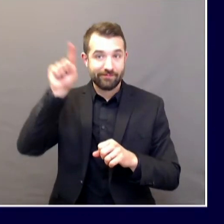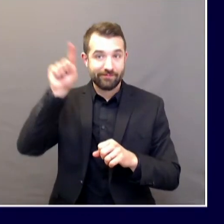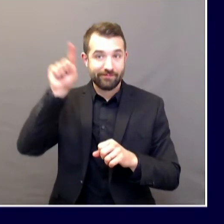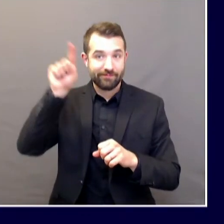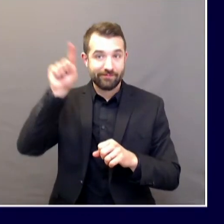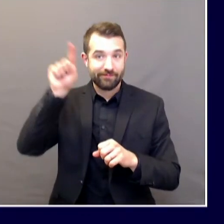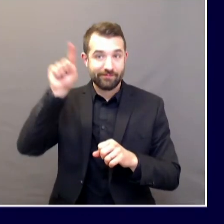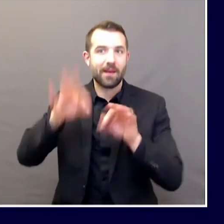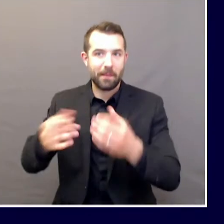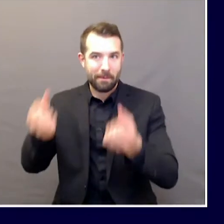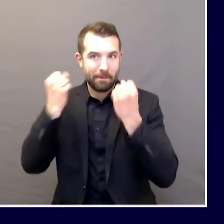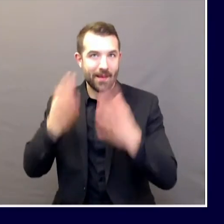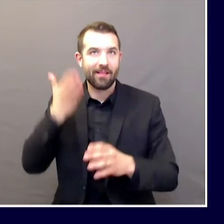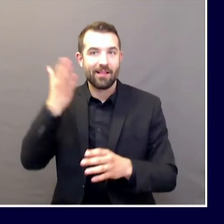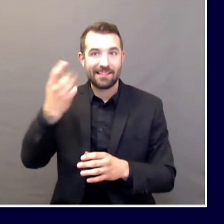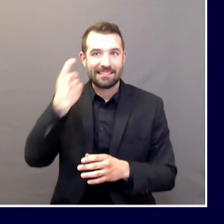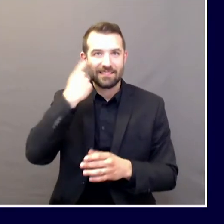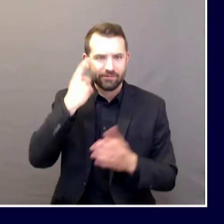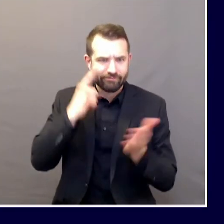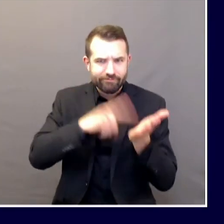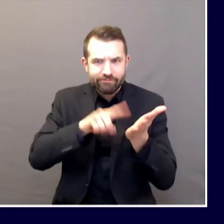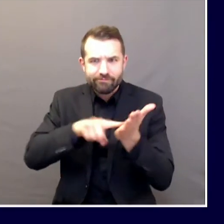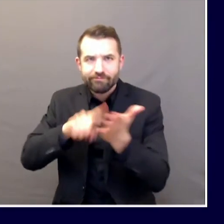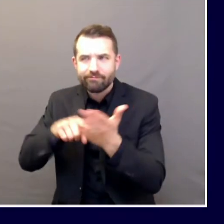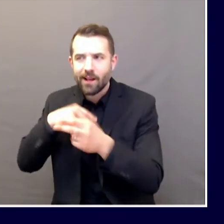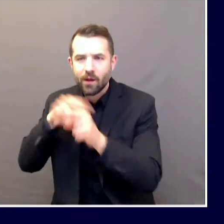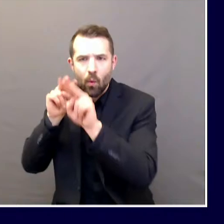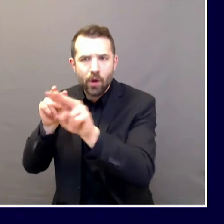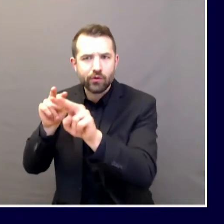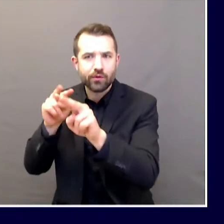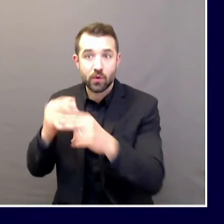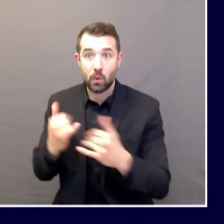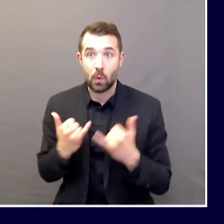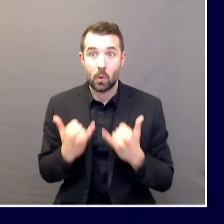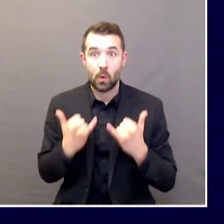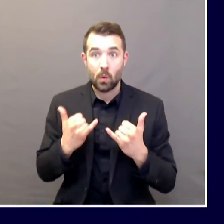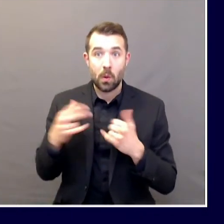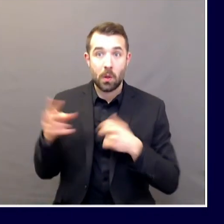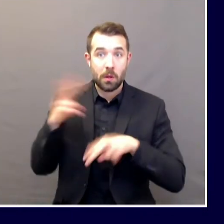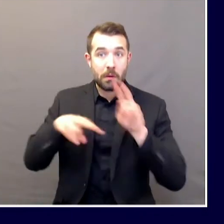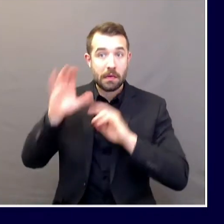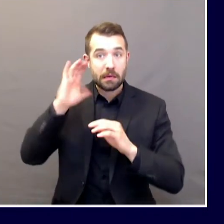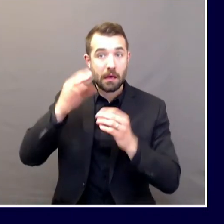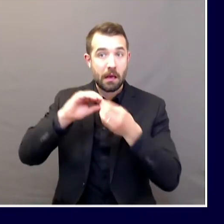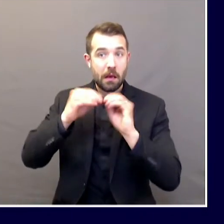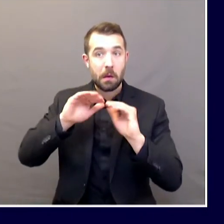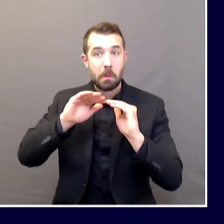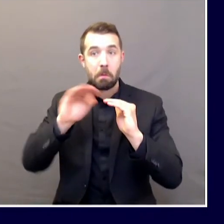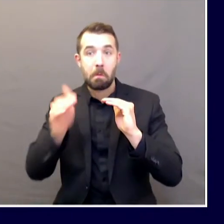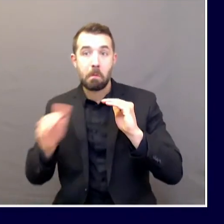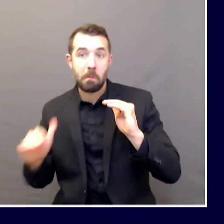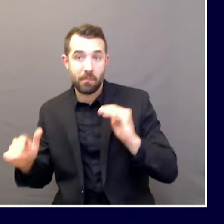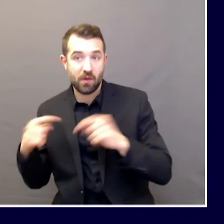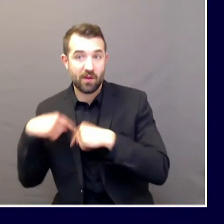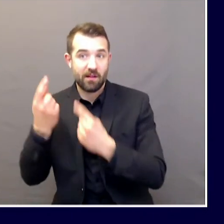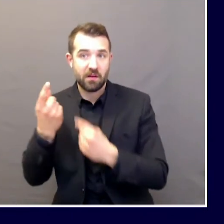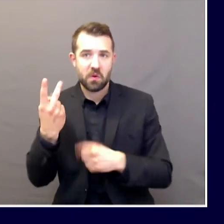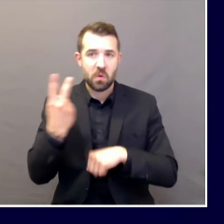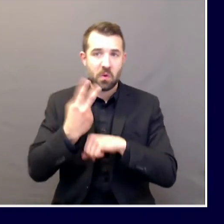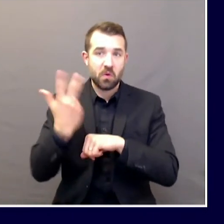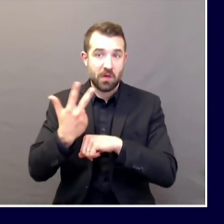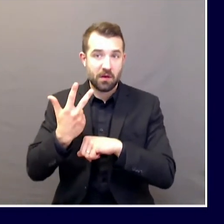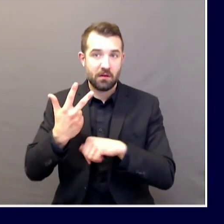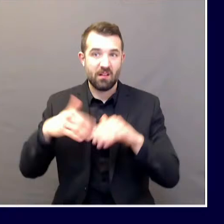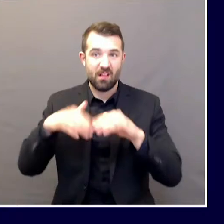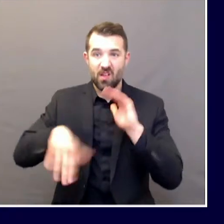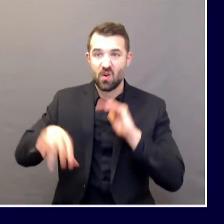we days of being under 200. Today was a decrease. That could change, however. And so what